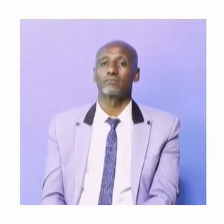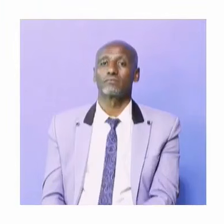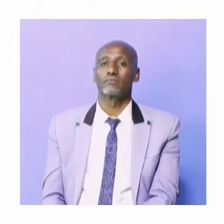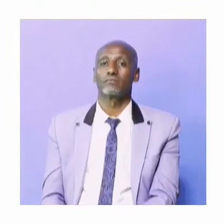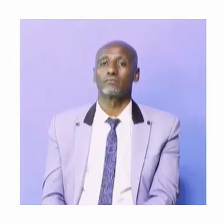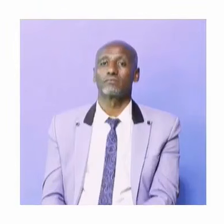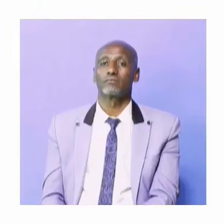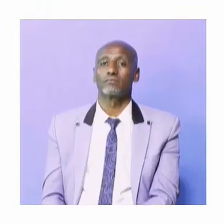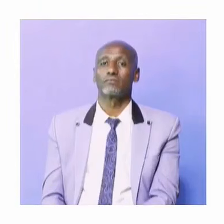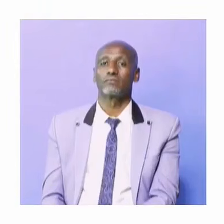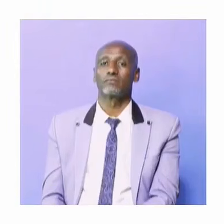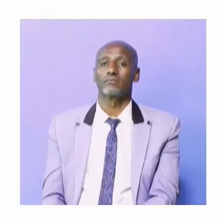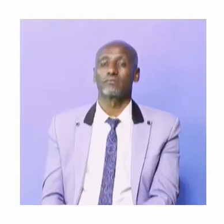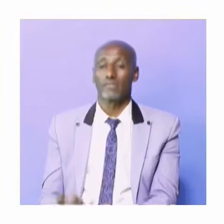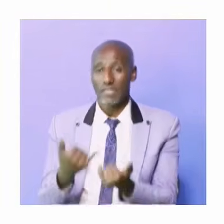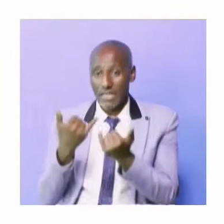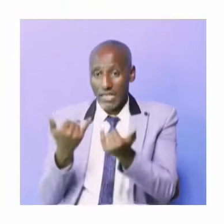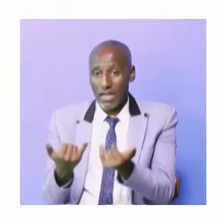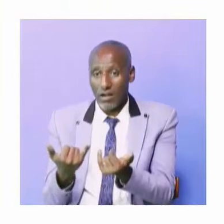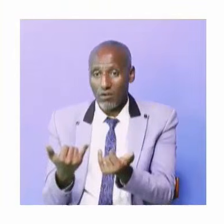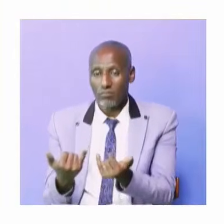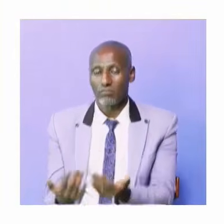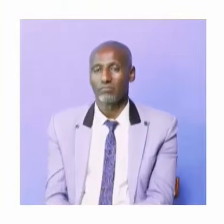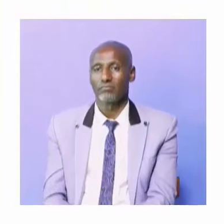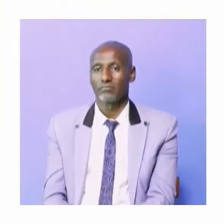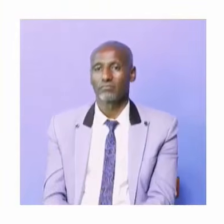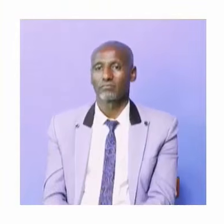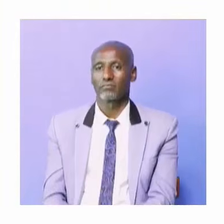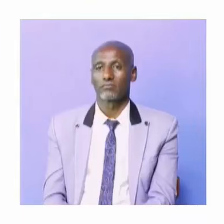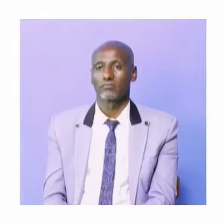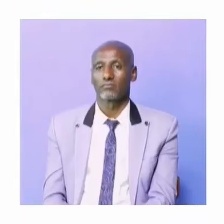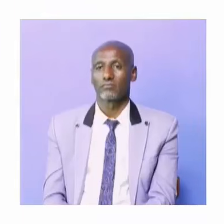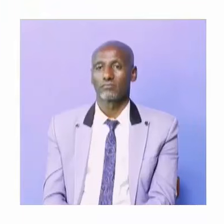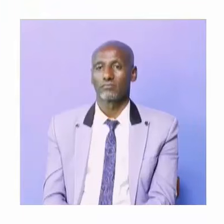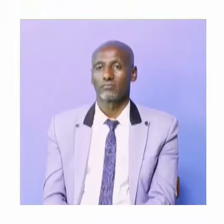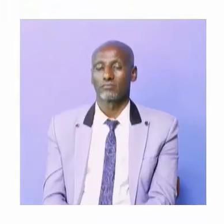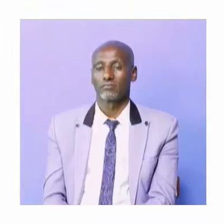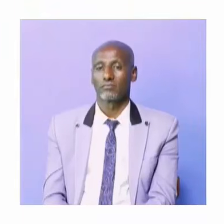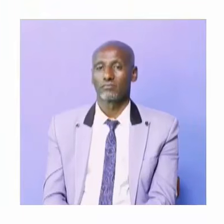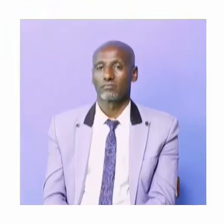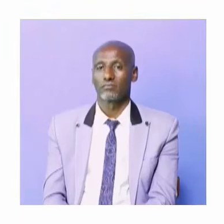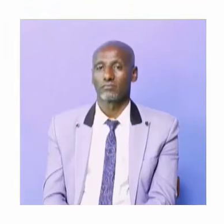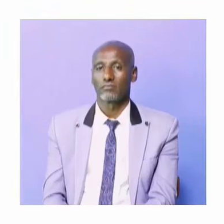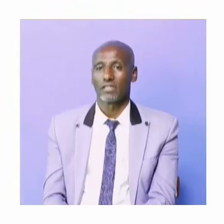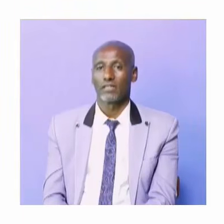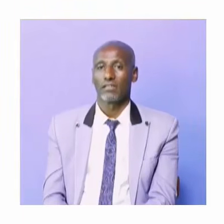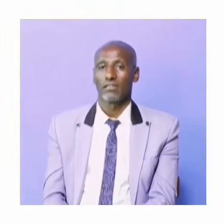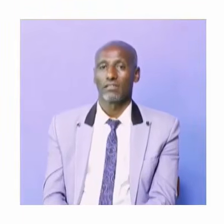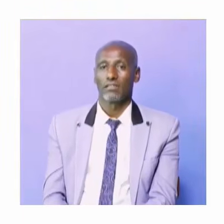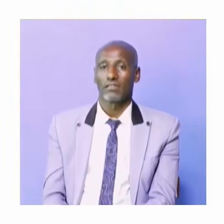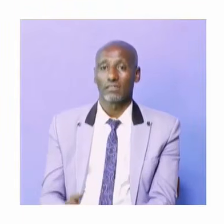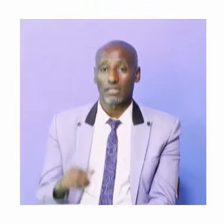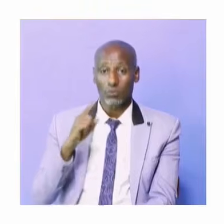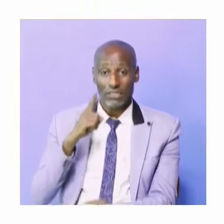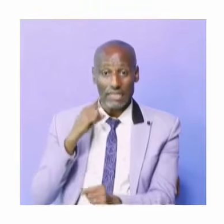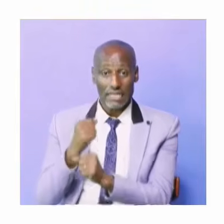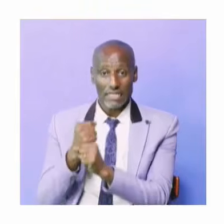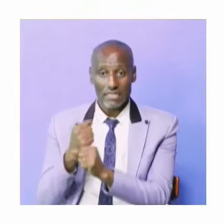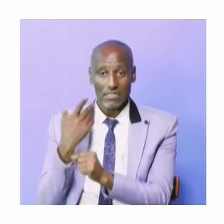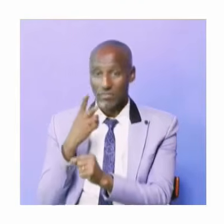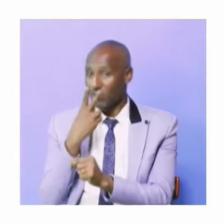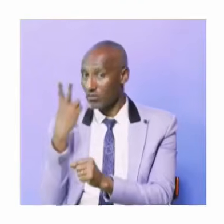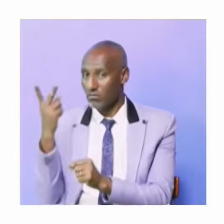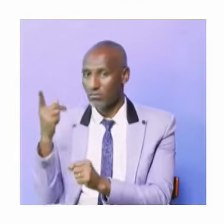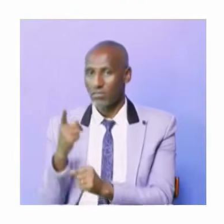She sneezes now. Or she sneezes now, yeah. That's what I did first, right? Hex. That's sneeze,